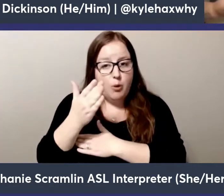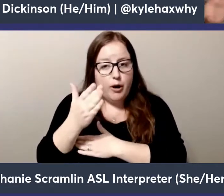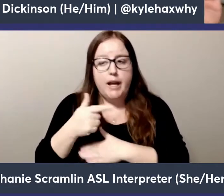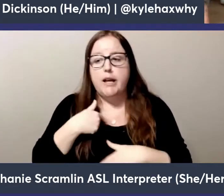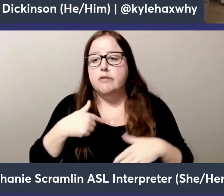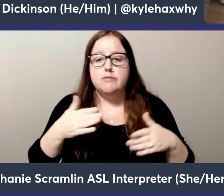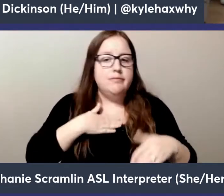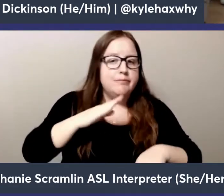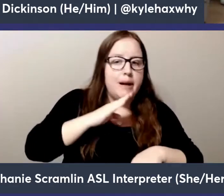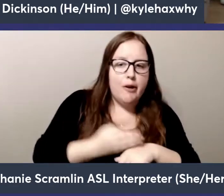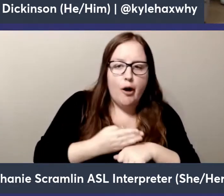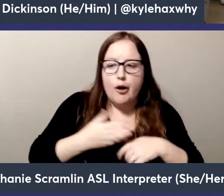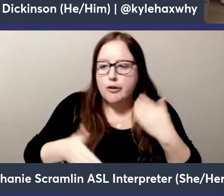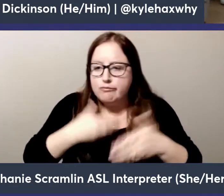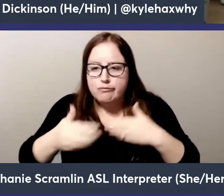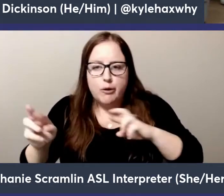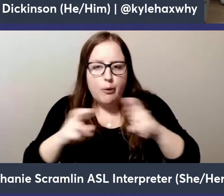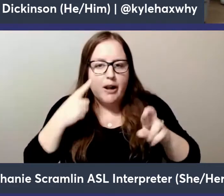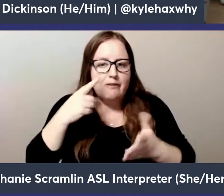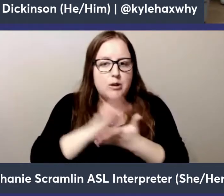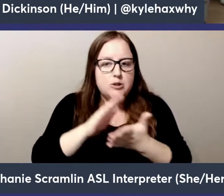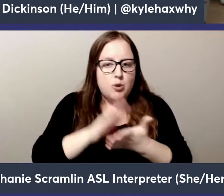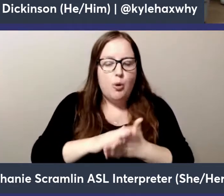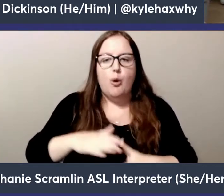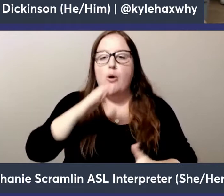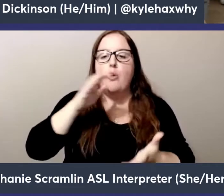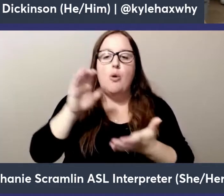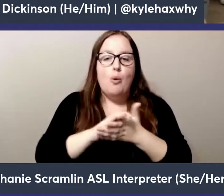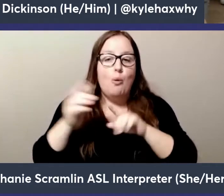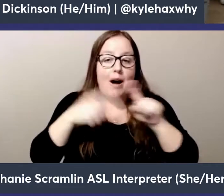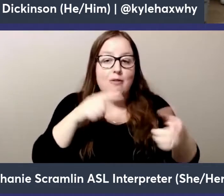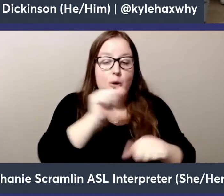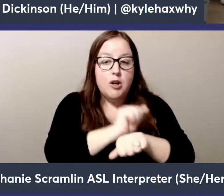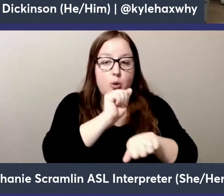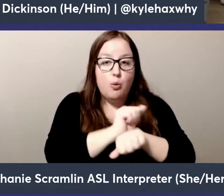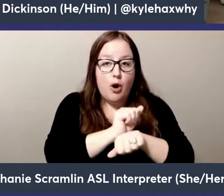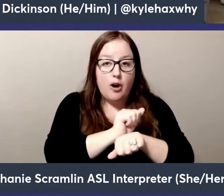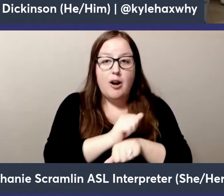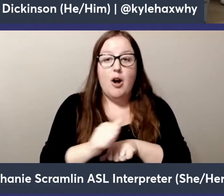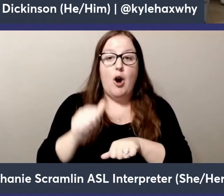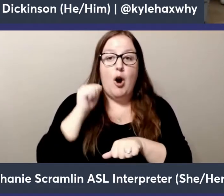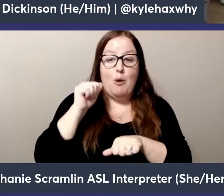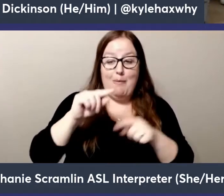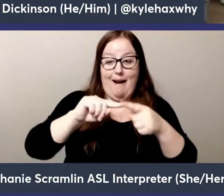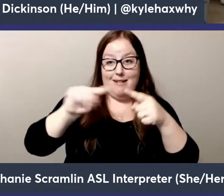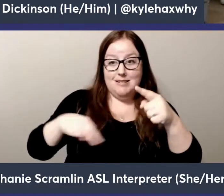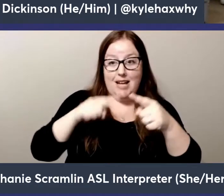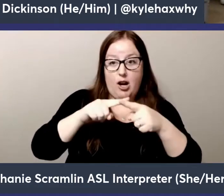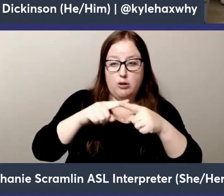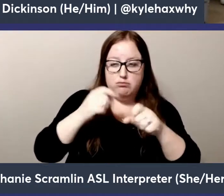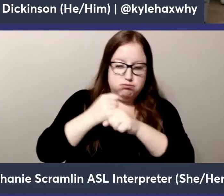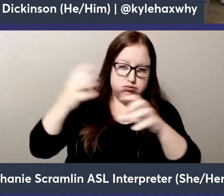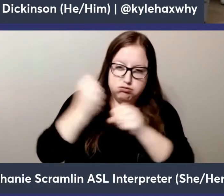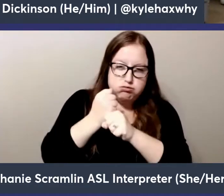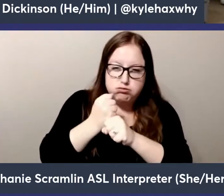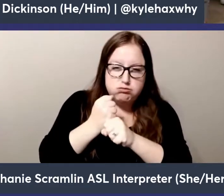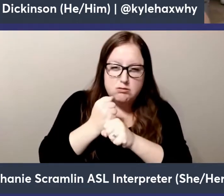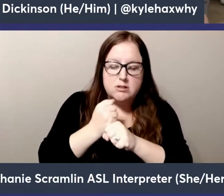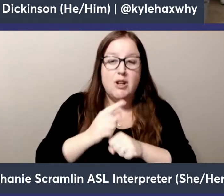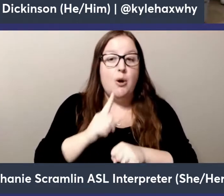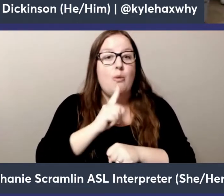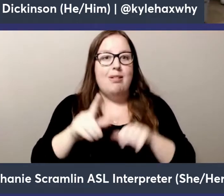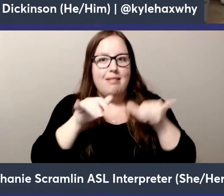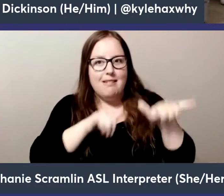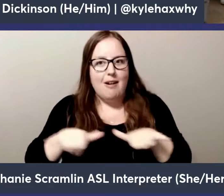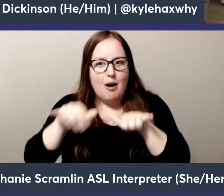daughter ready for school, wife's on her way to work, and her rear tire blows up. And it's very common around